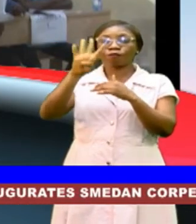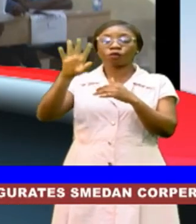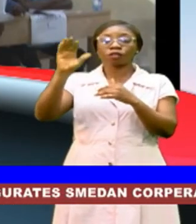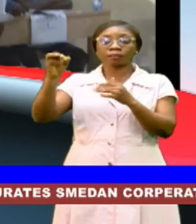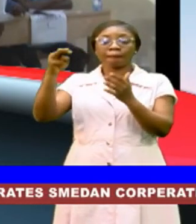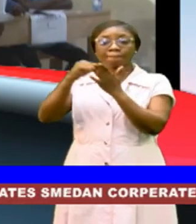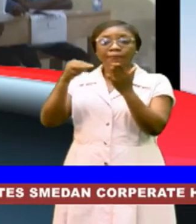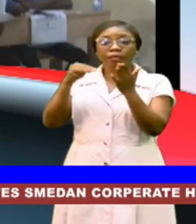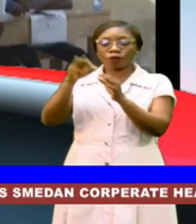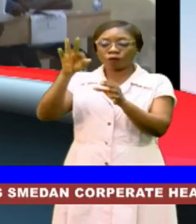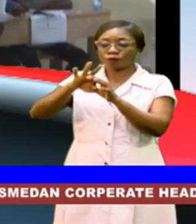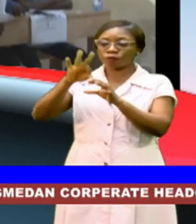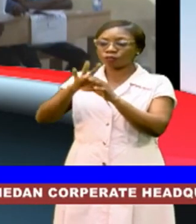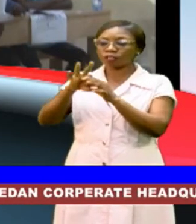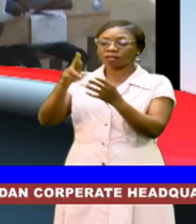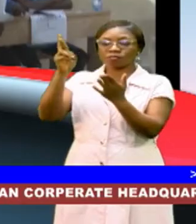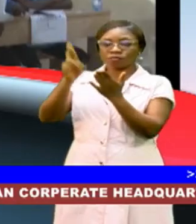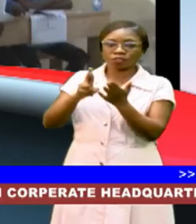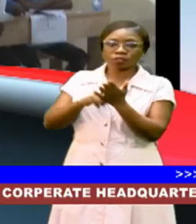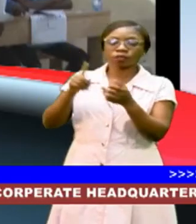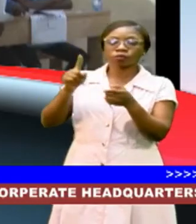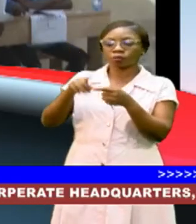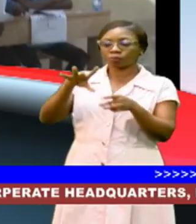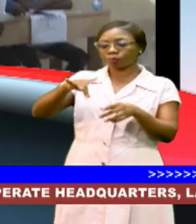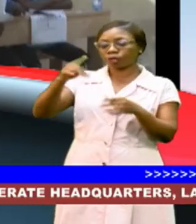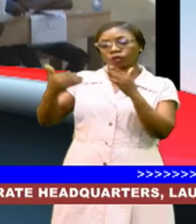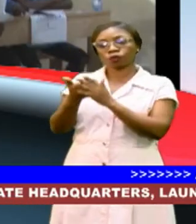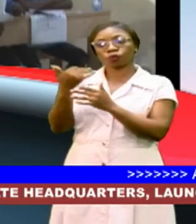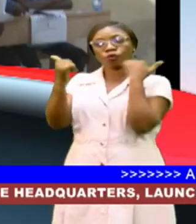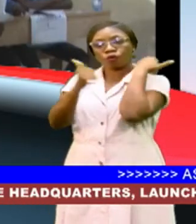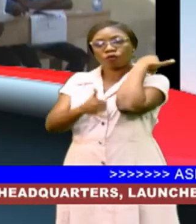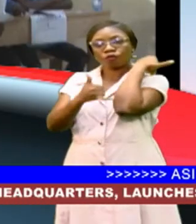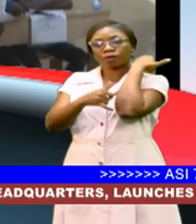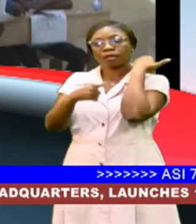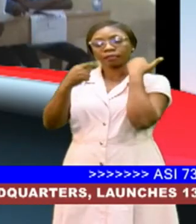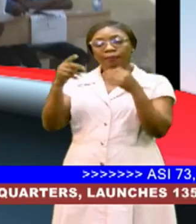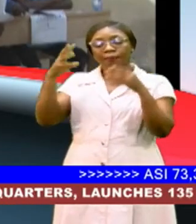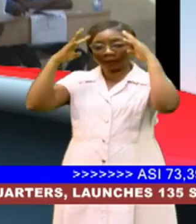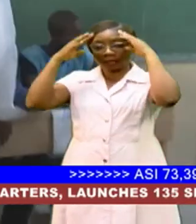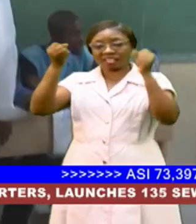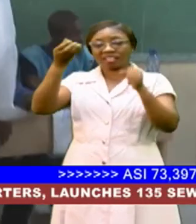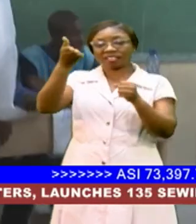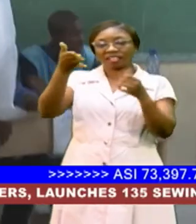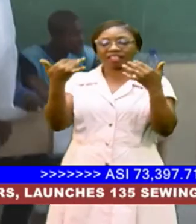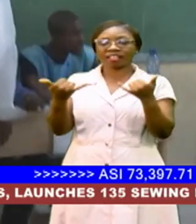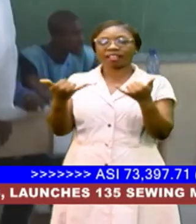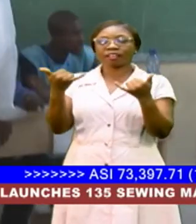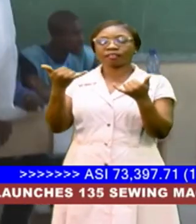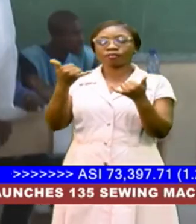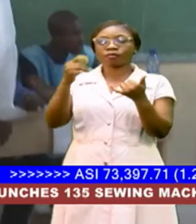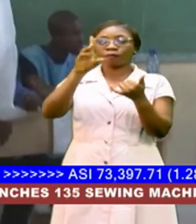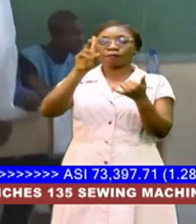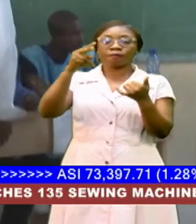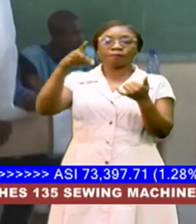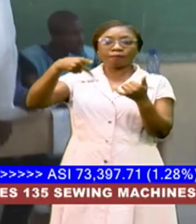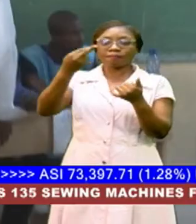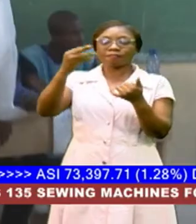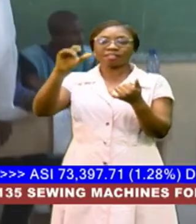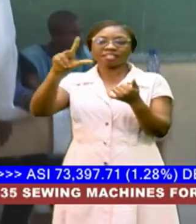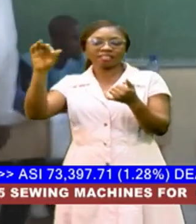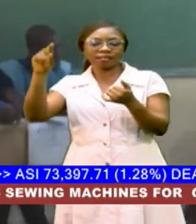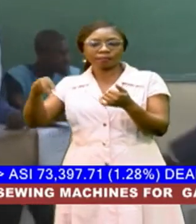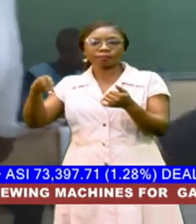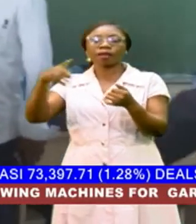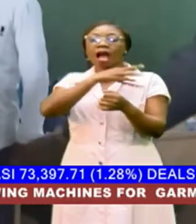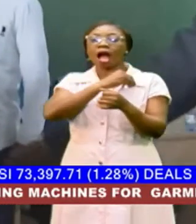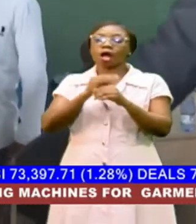voters registered to choose a new government. Incumbent President Felix Tshisekedi, opposition